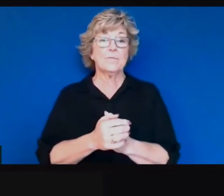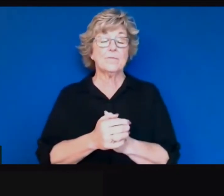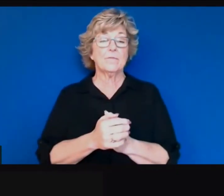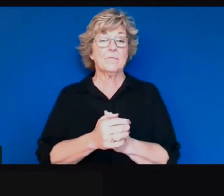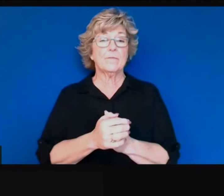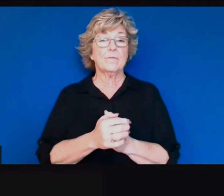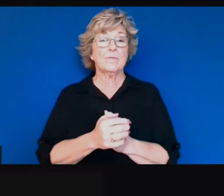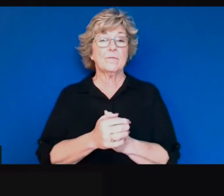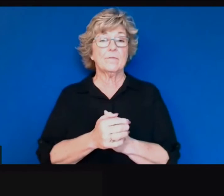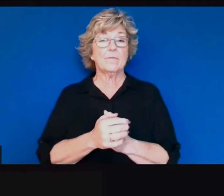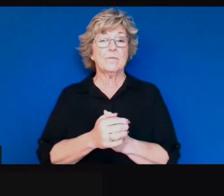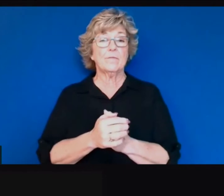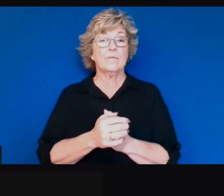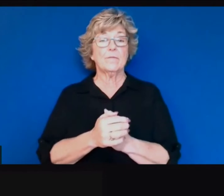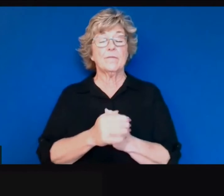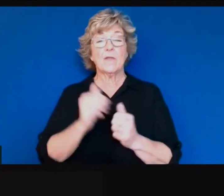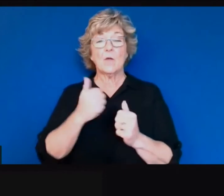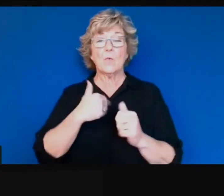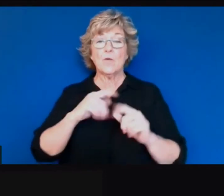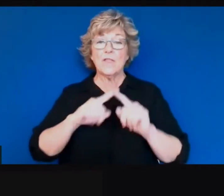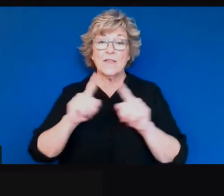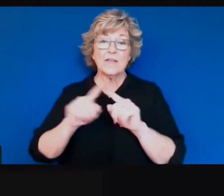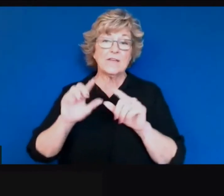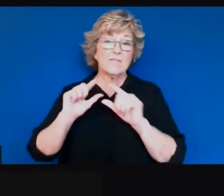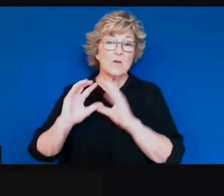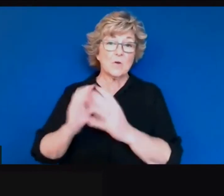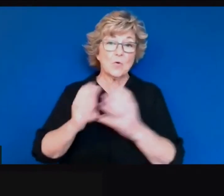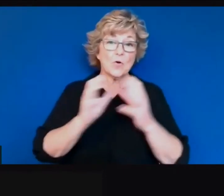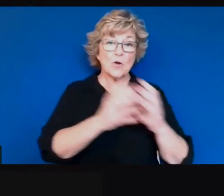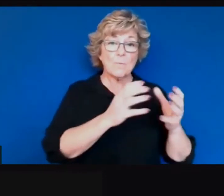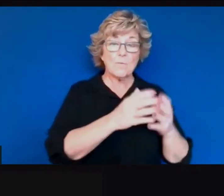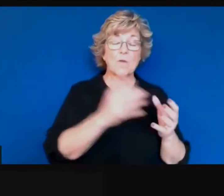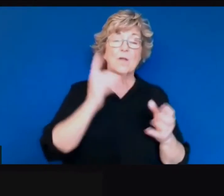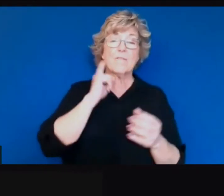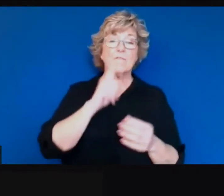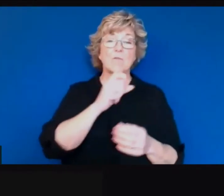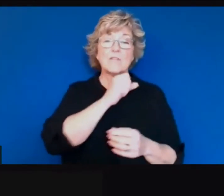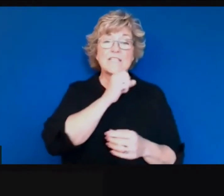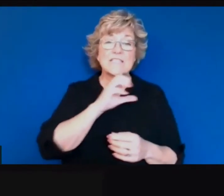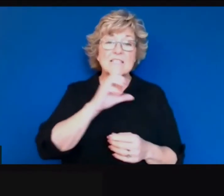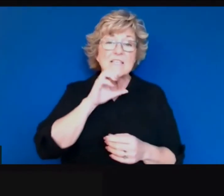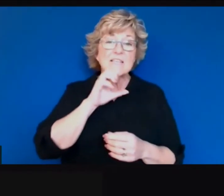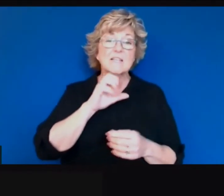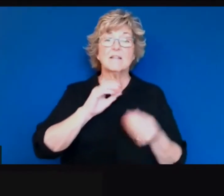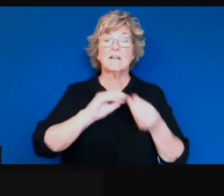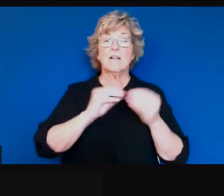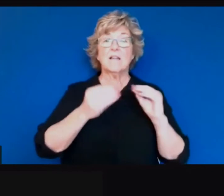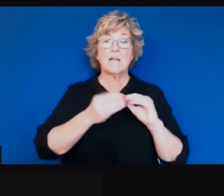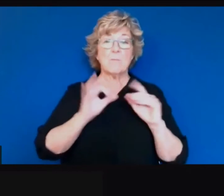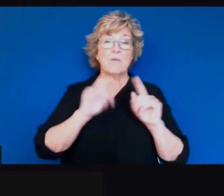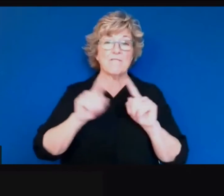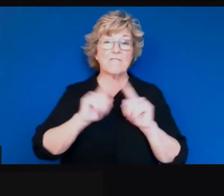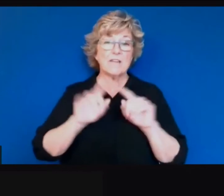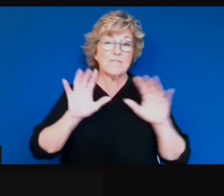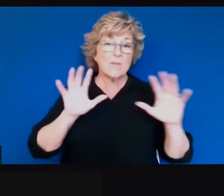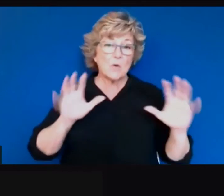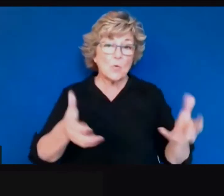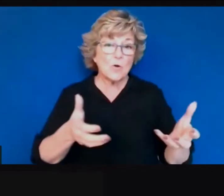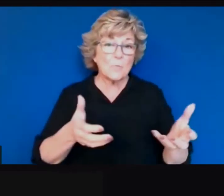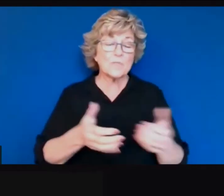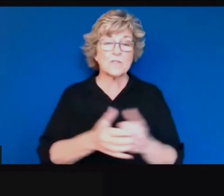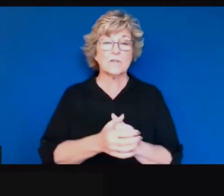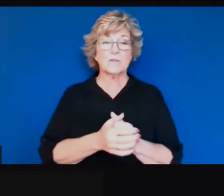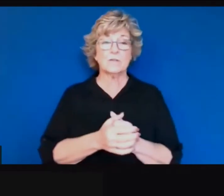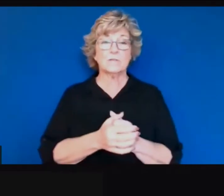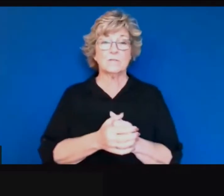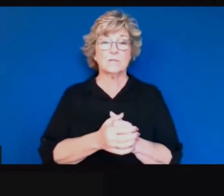with groups of advocates for seniors, those with disabilities, a number of different groups across the